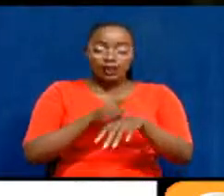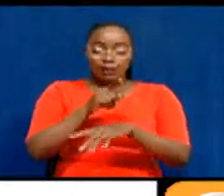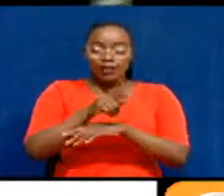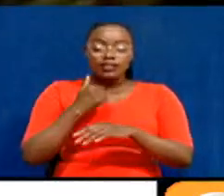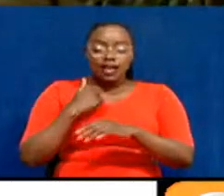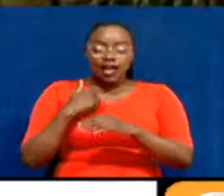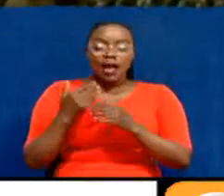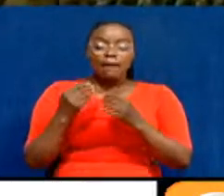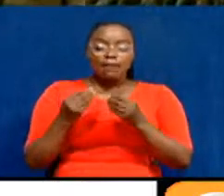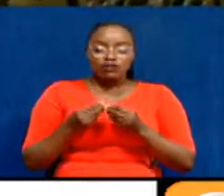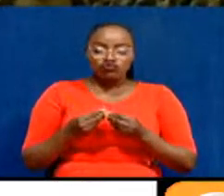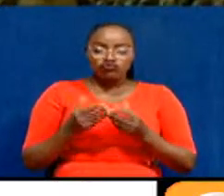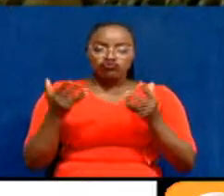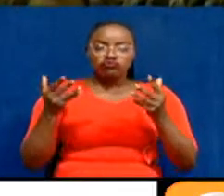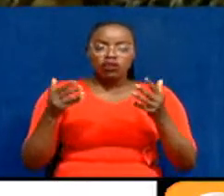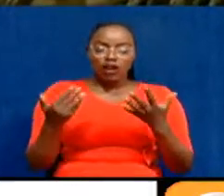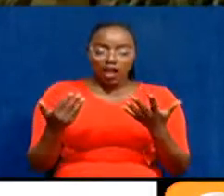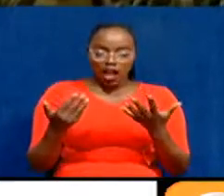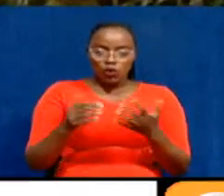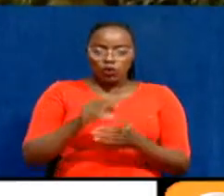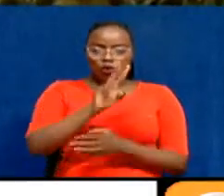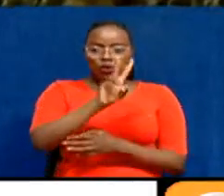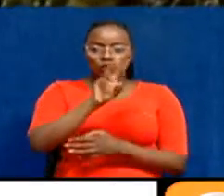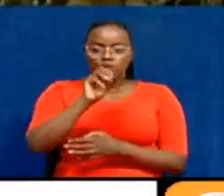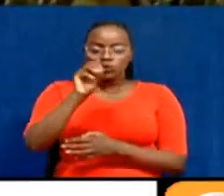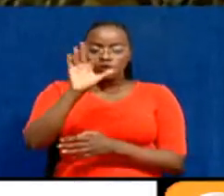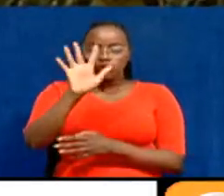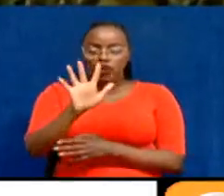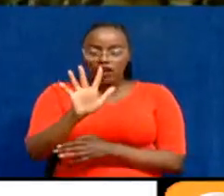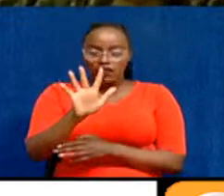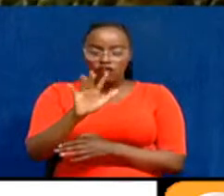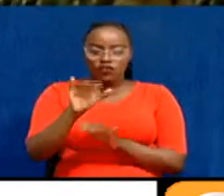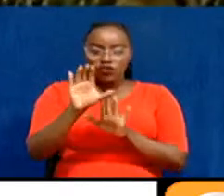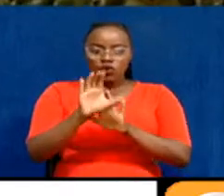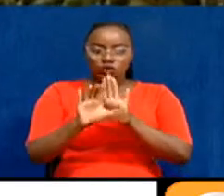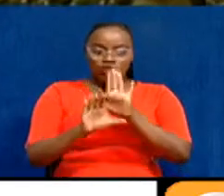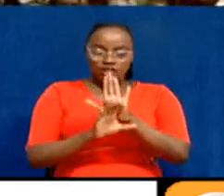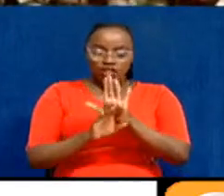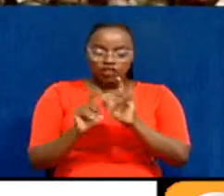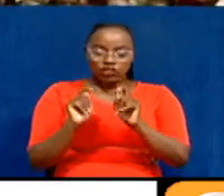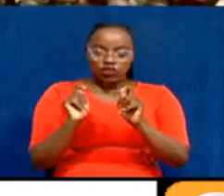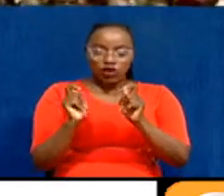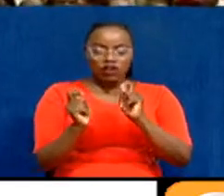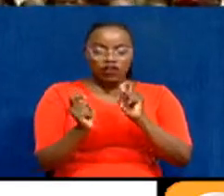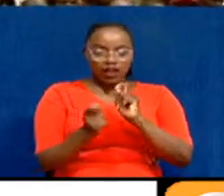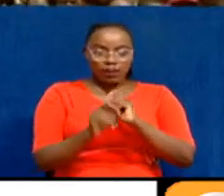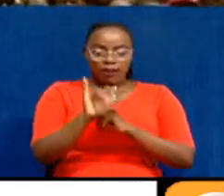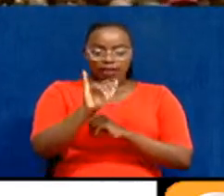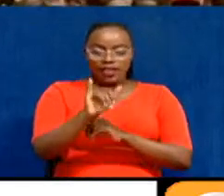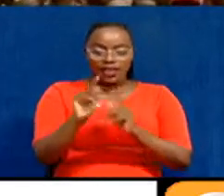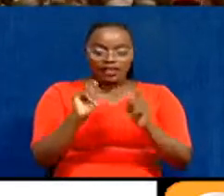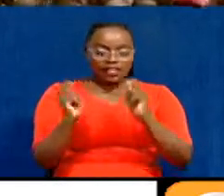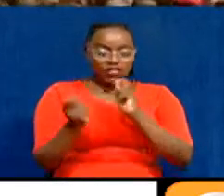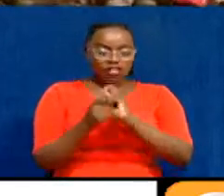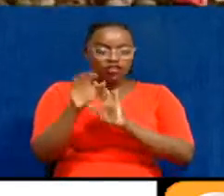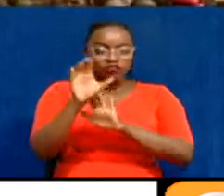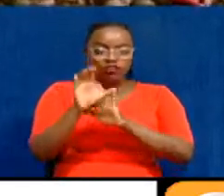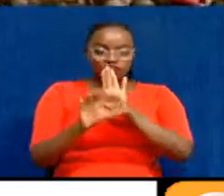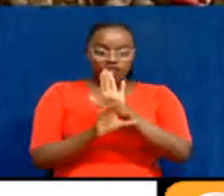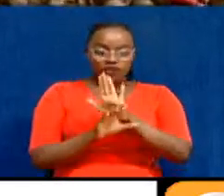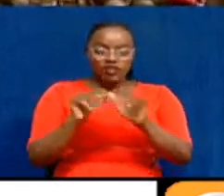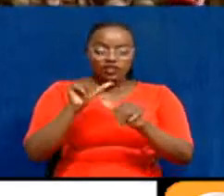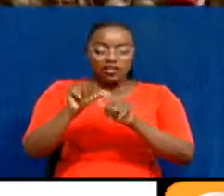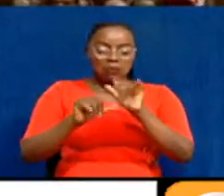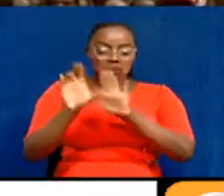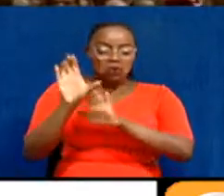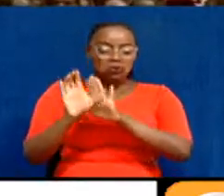was released through the 2005 constitutional referendum. That referendum was not about